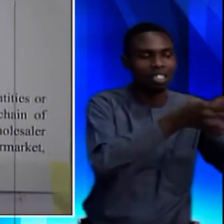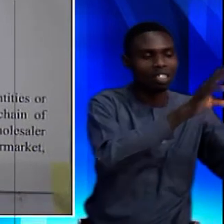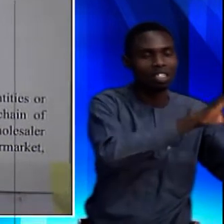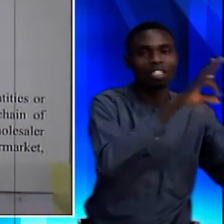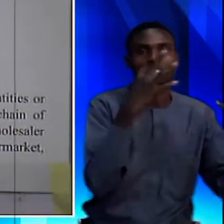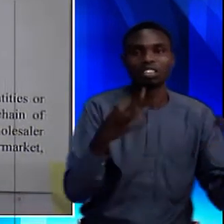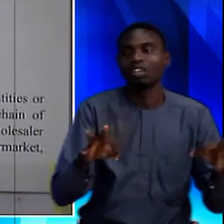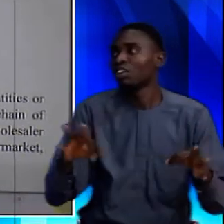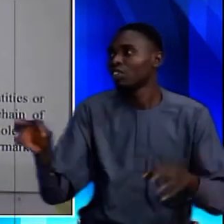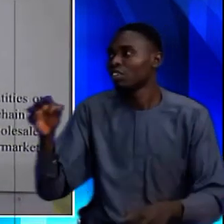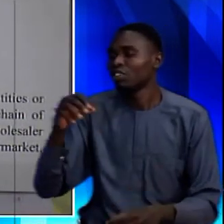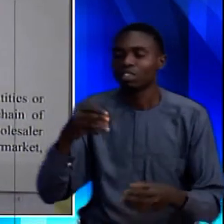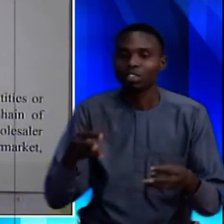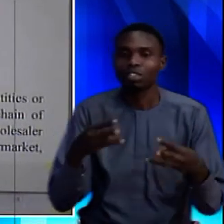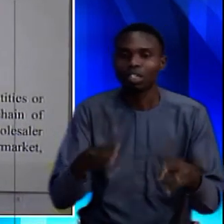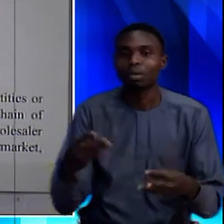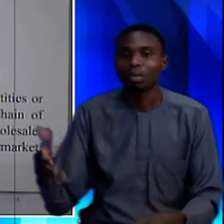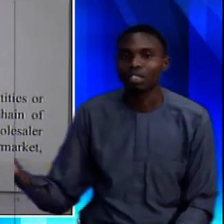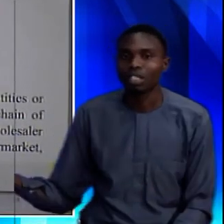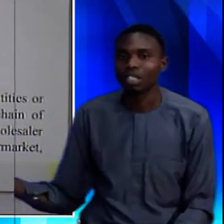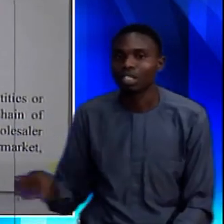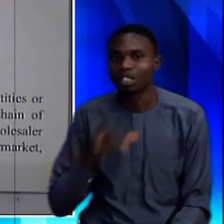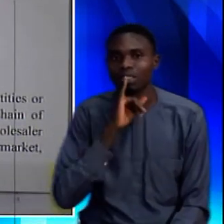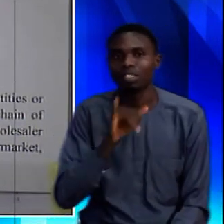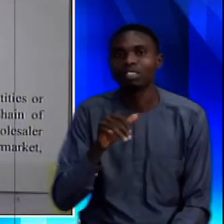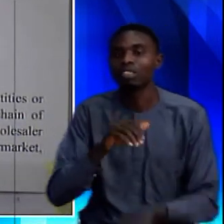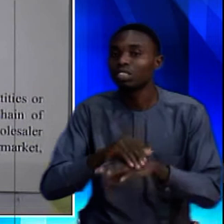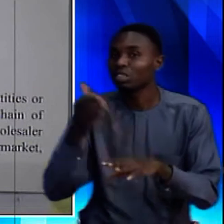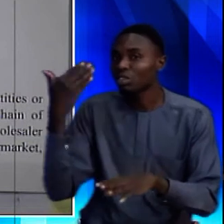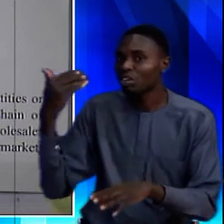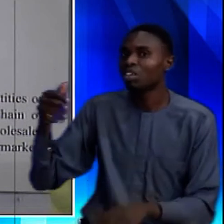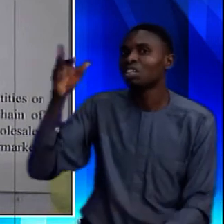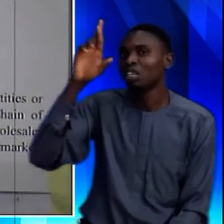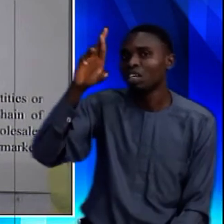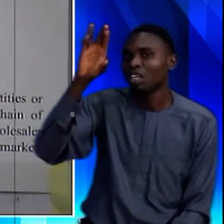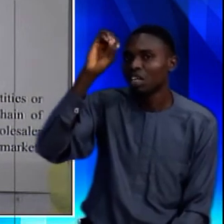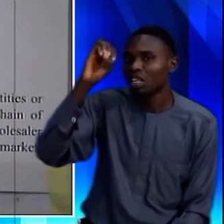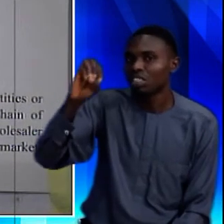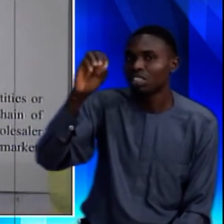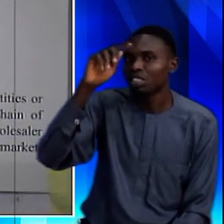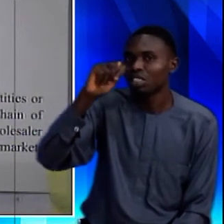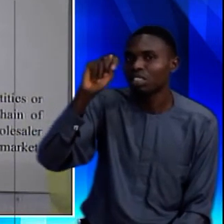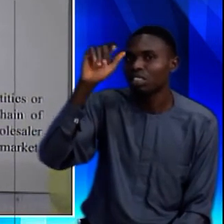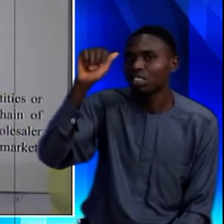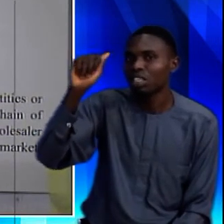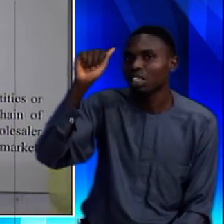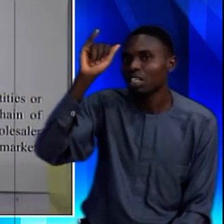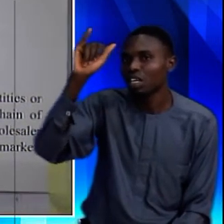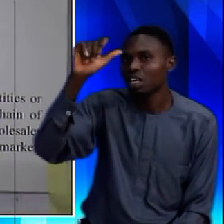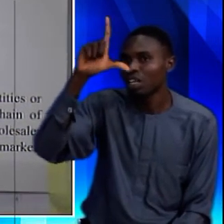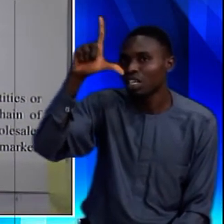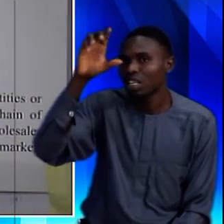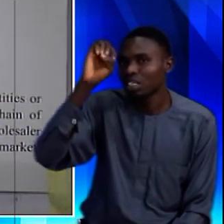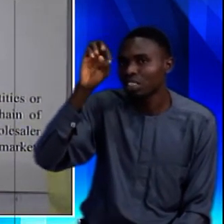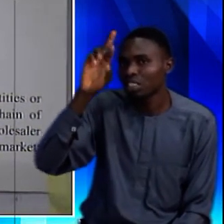person who sells goods in small quantity or unit to the final consumer. That is why they call him the last link, because he is the one